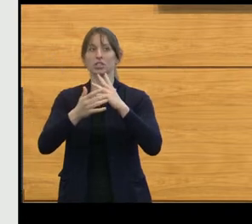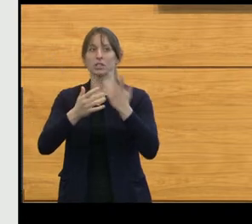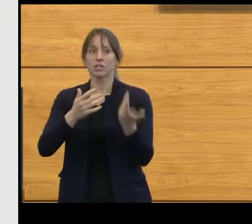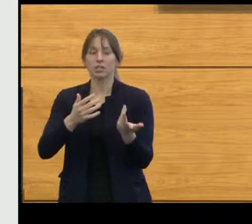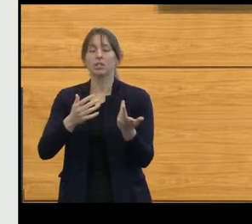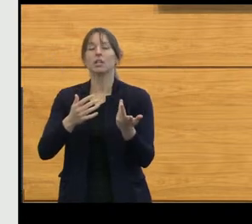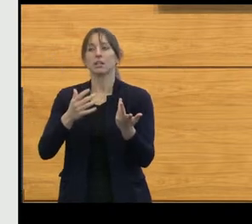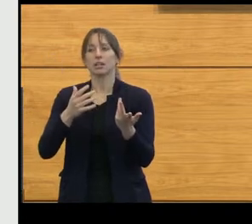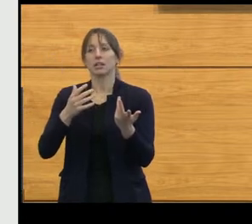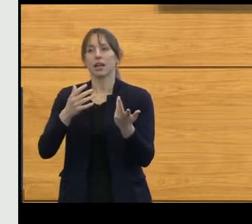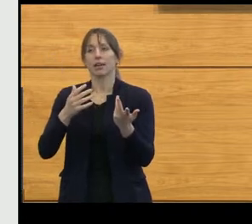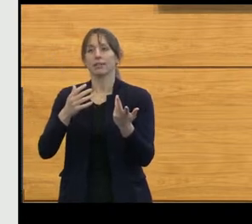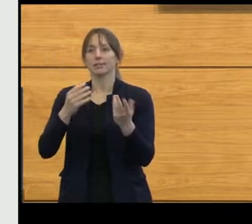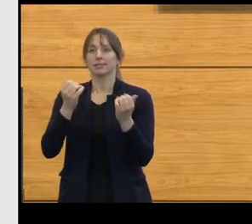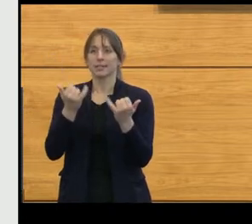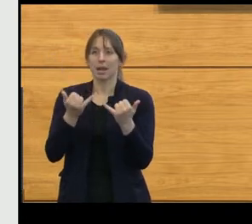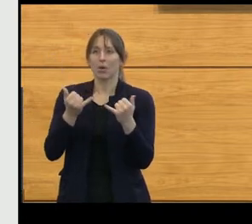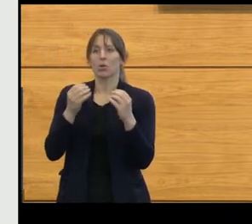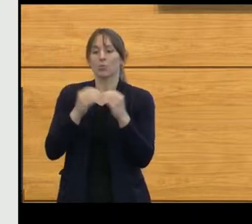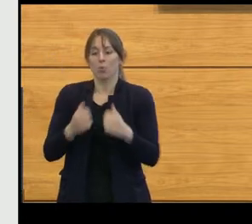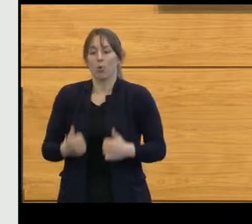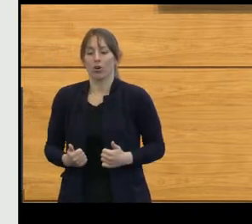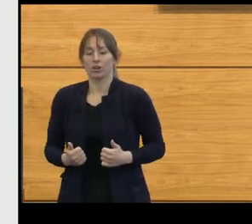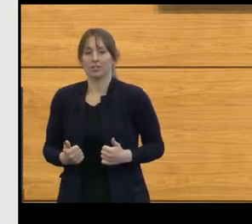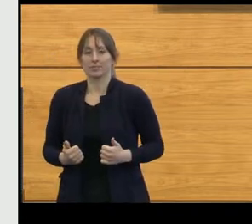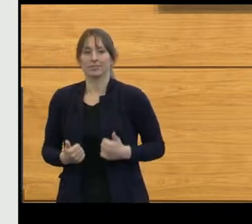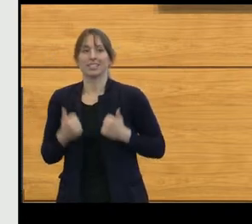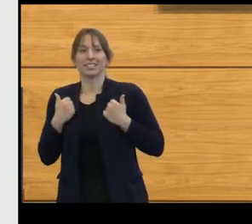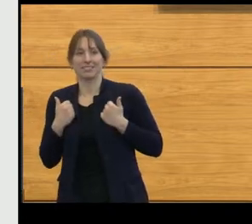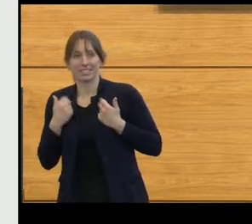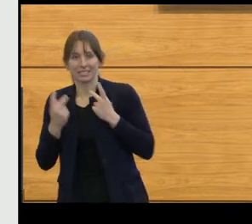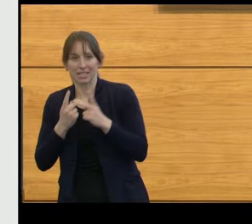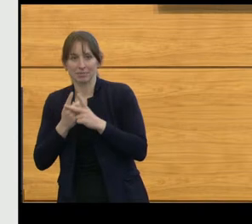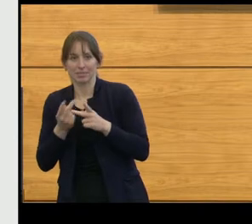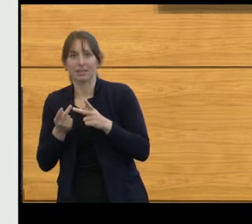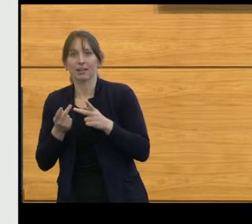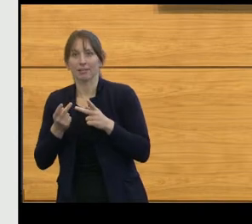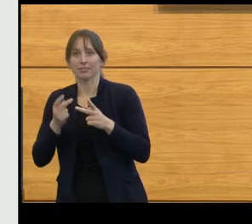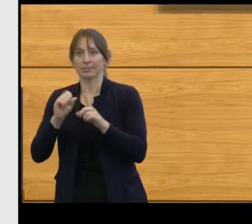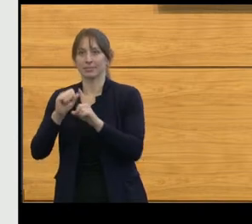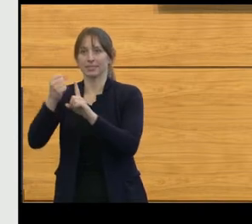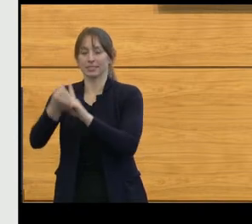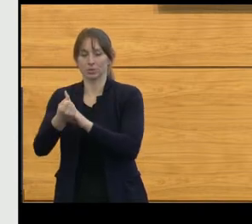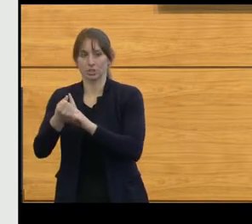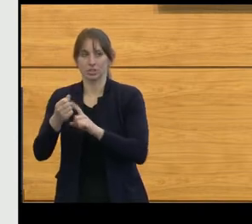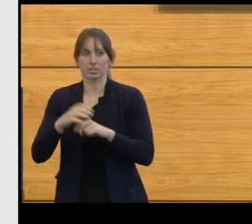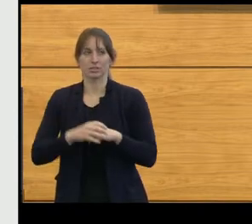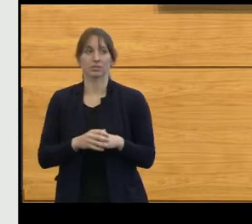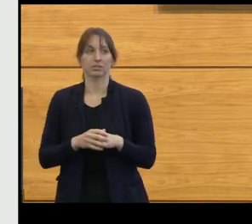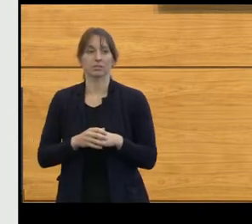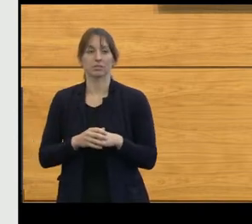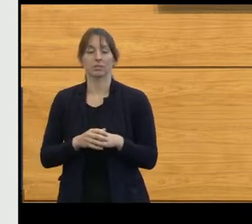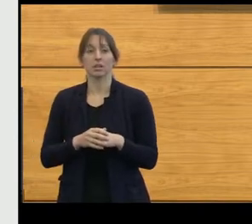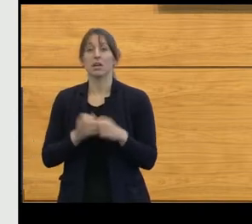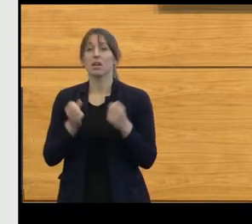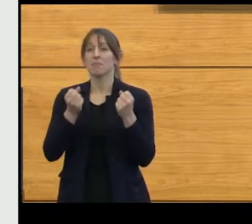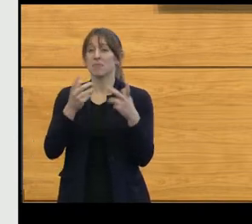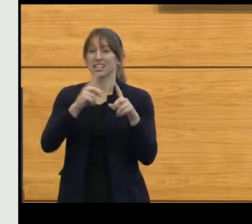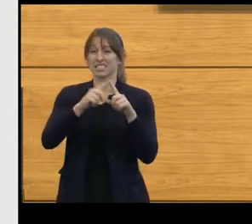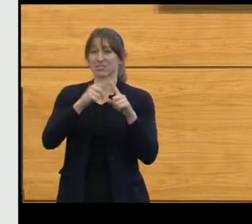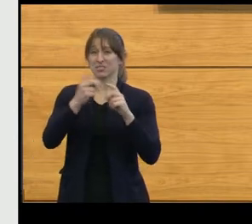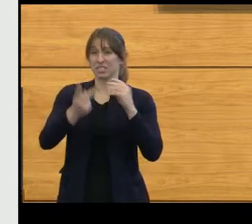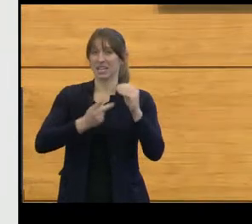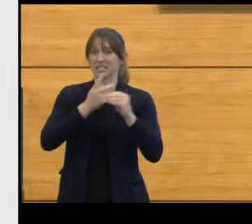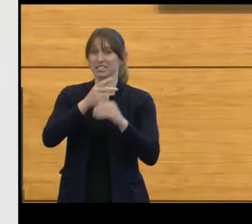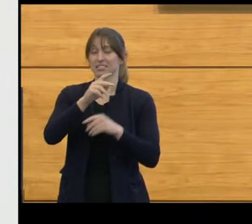brain tumors in children. The tumors that I've studied the most have been medulloblastomas and astrocytomas, and